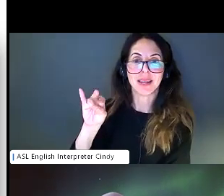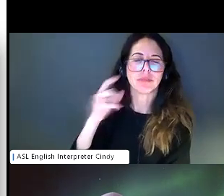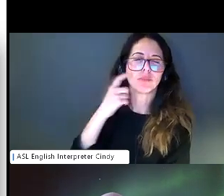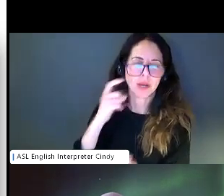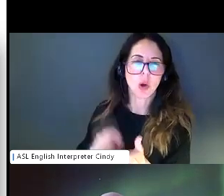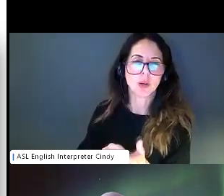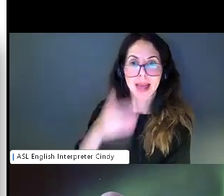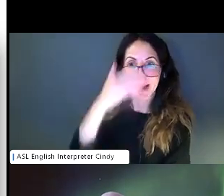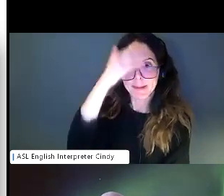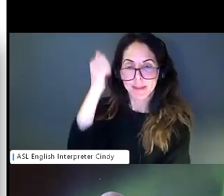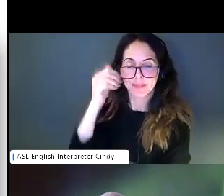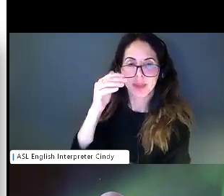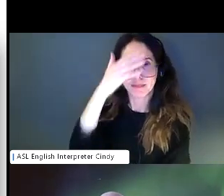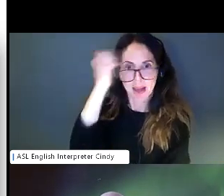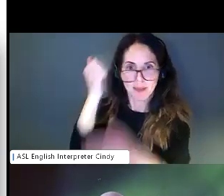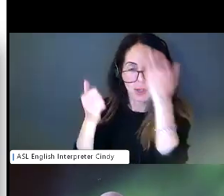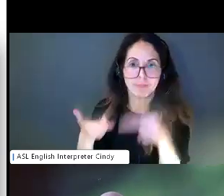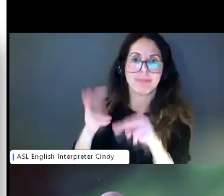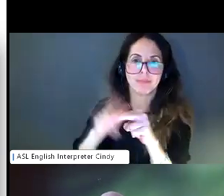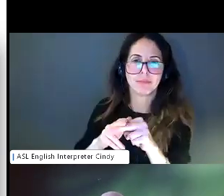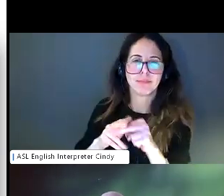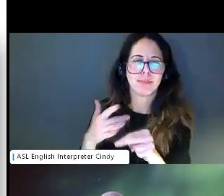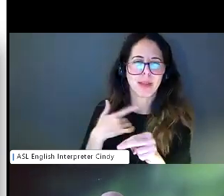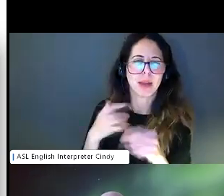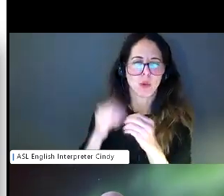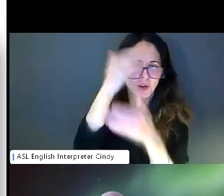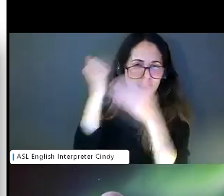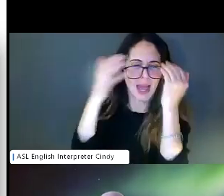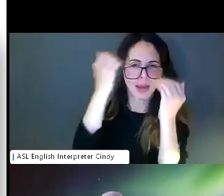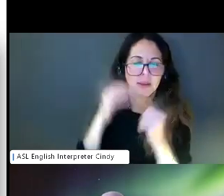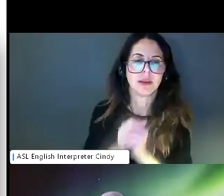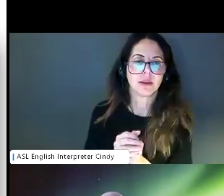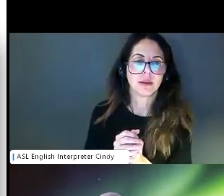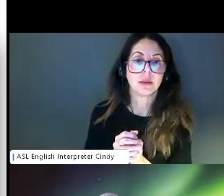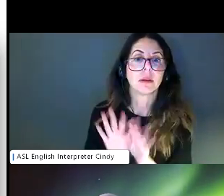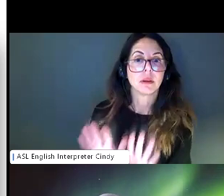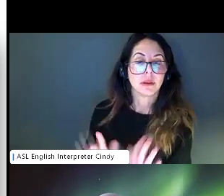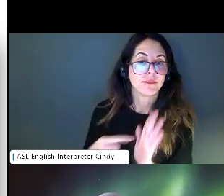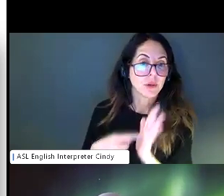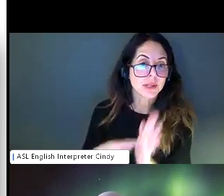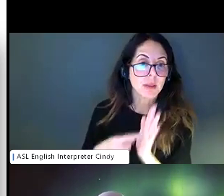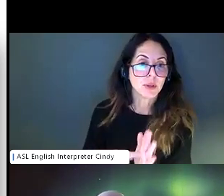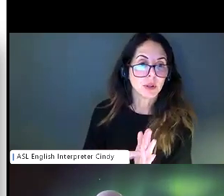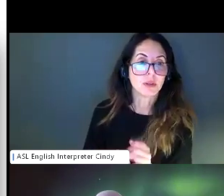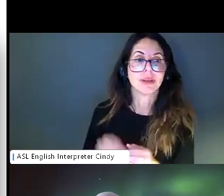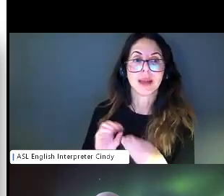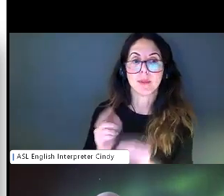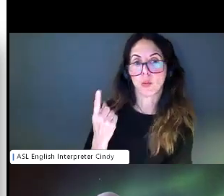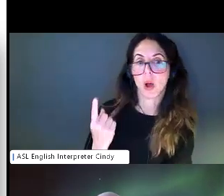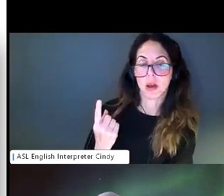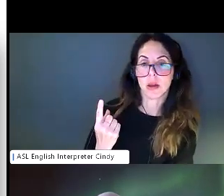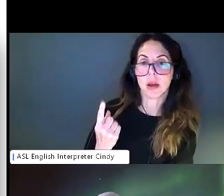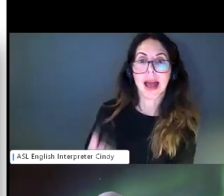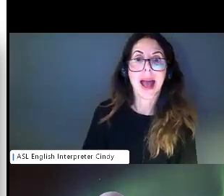memory performance, okay? And you see this when it comes to free recall memory quantity, so the amount